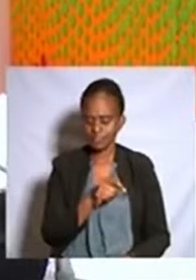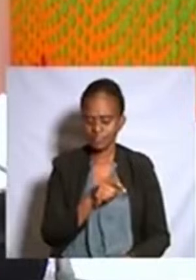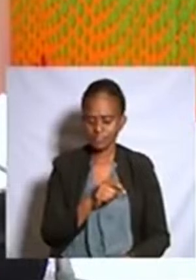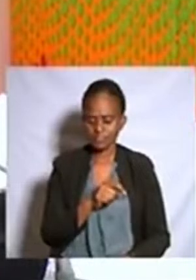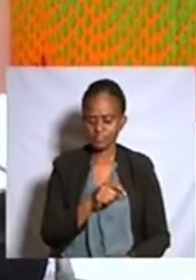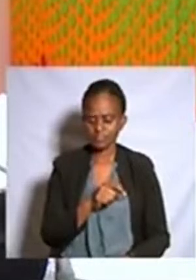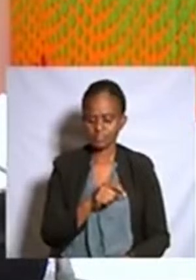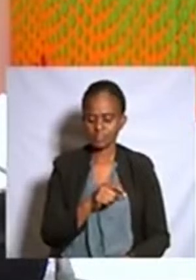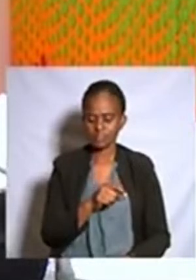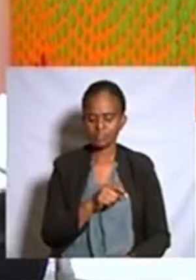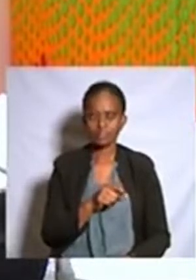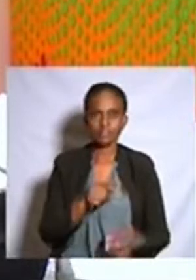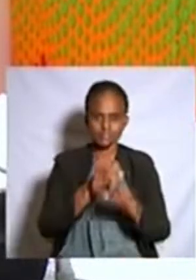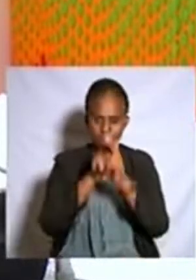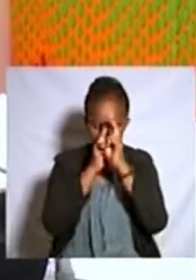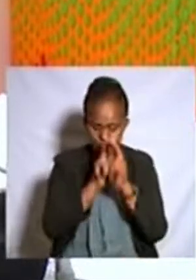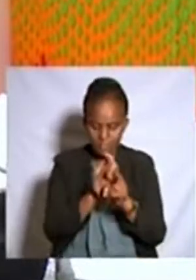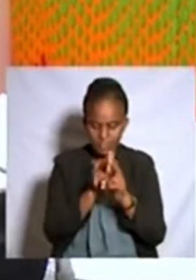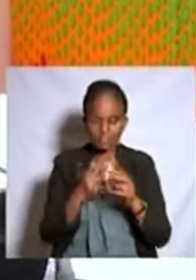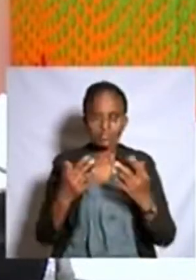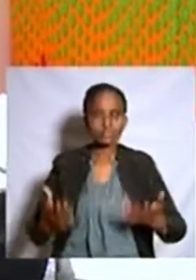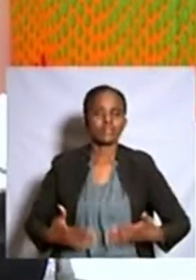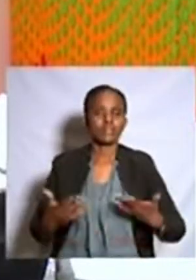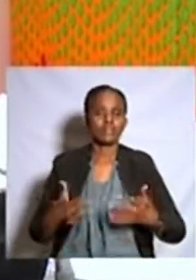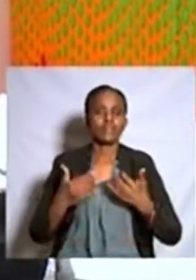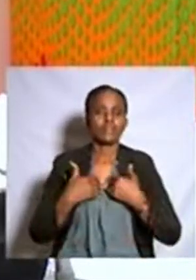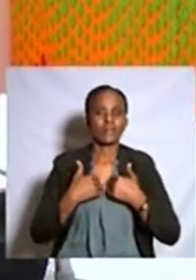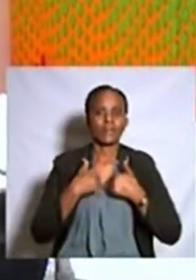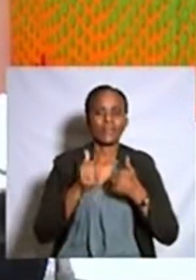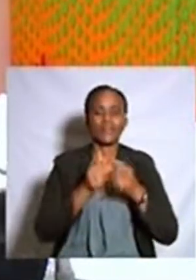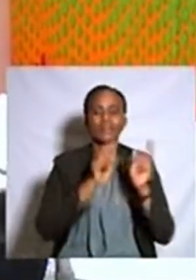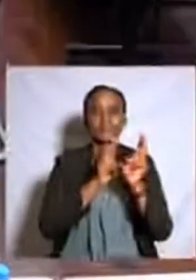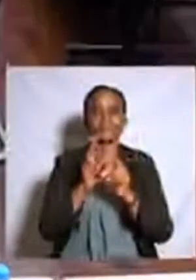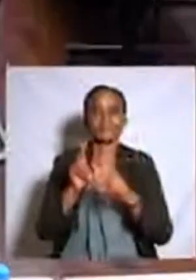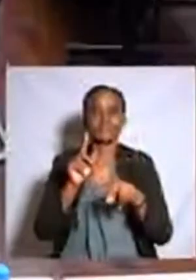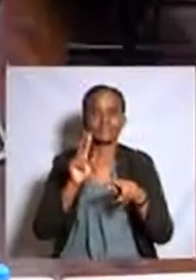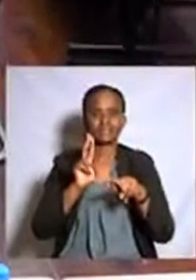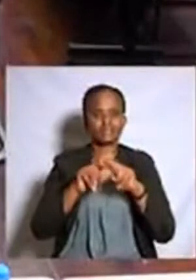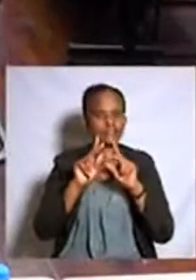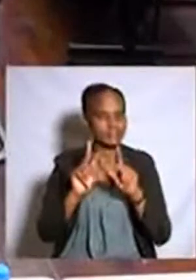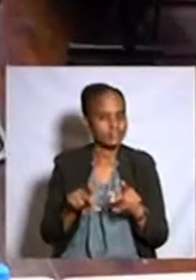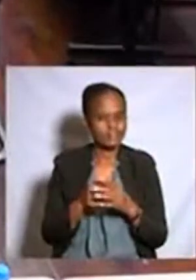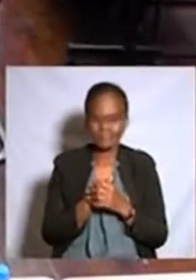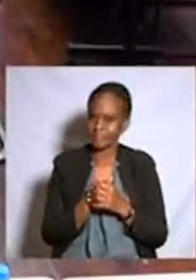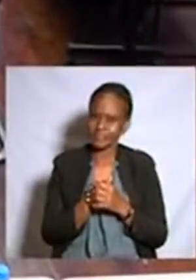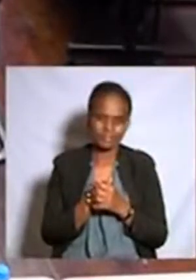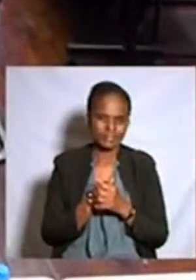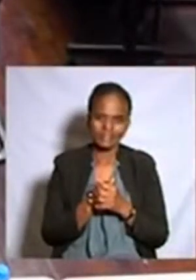are you satisfied with the question, the response? Chairperson, to the extent that